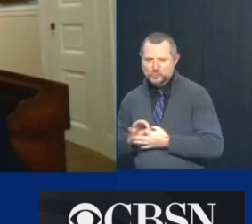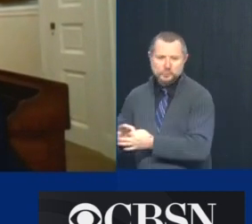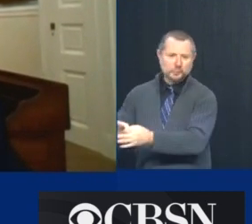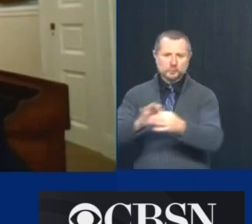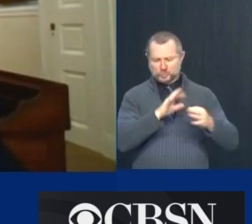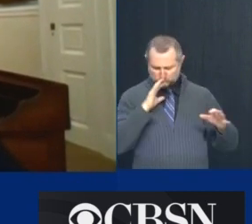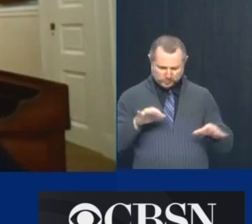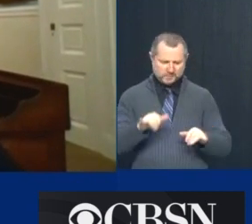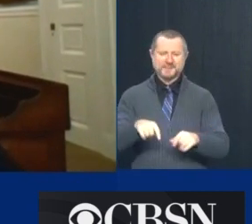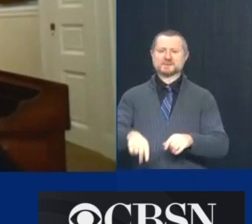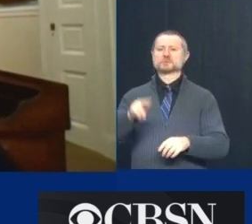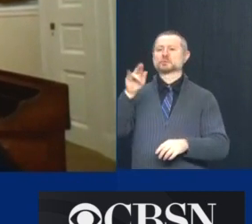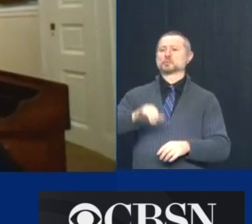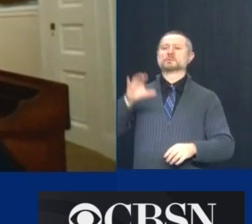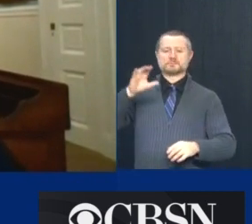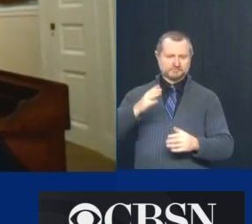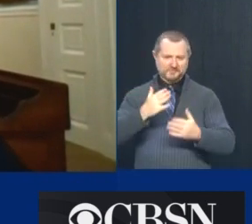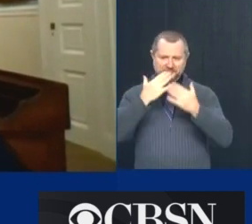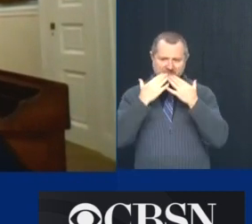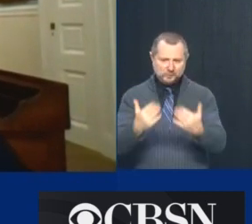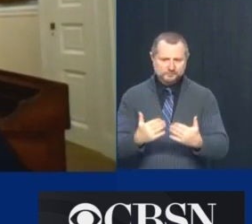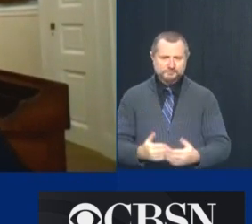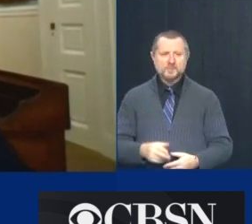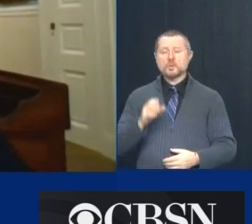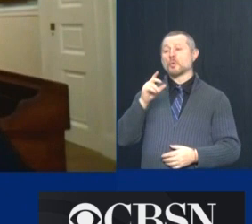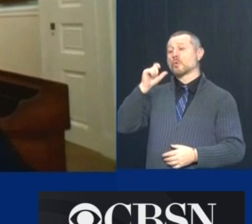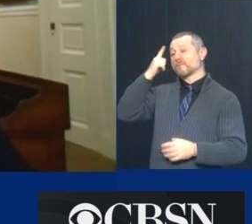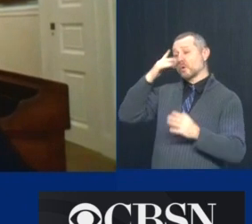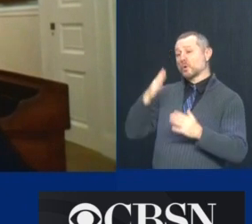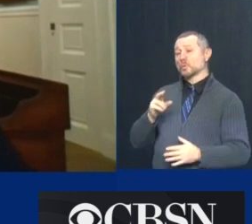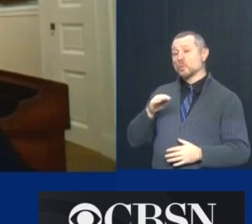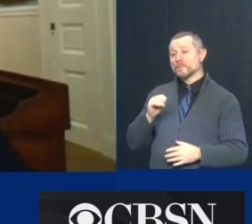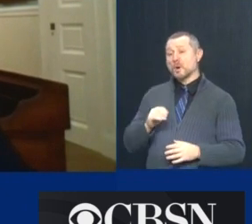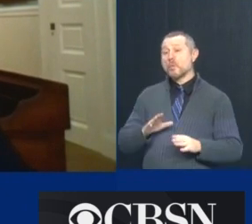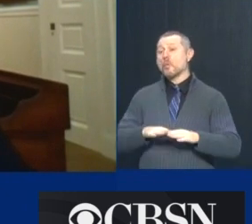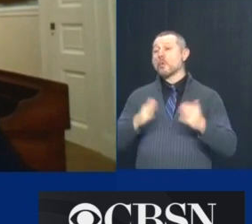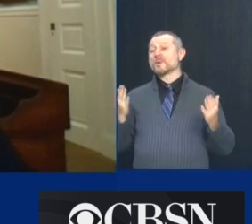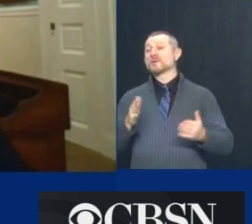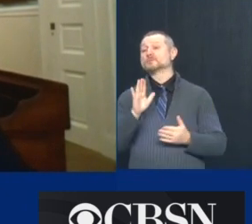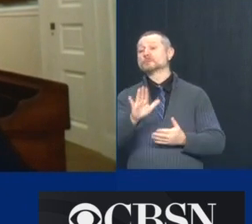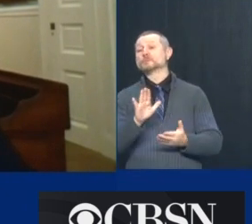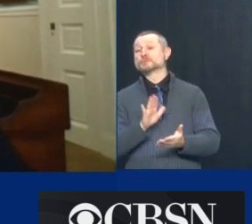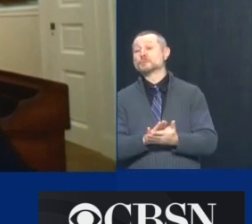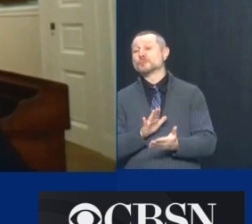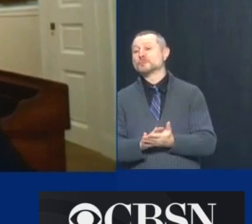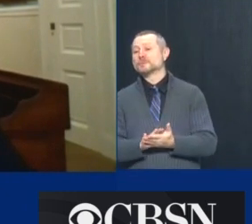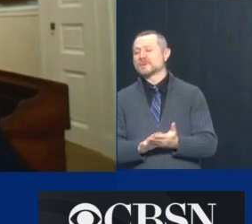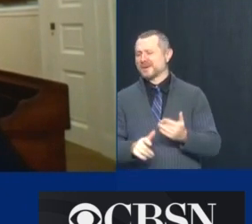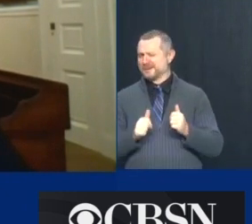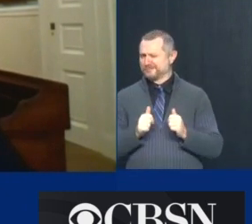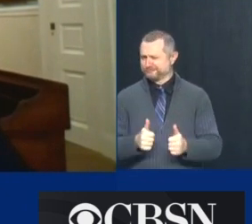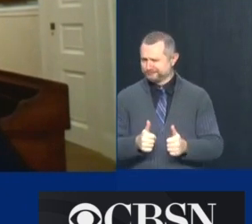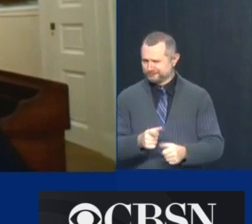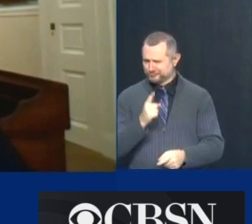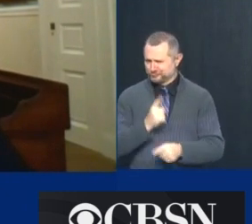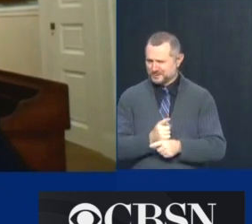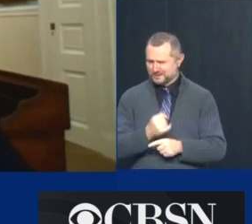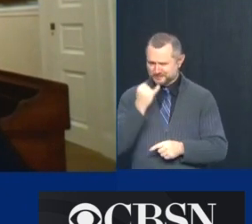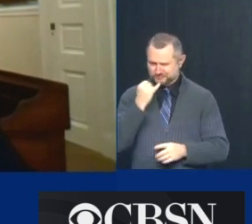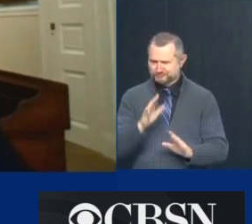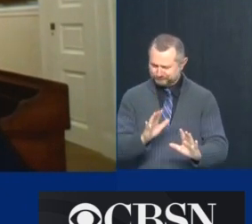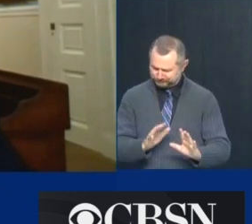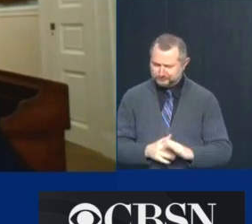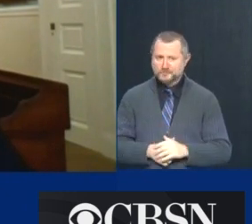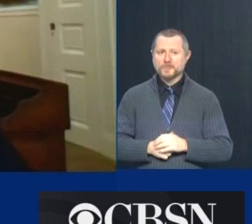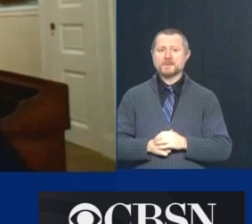City. Thank you. And Mayor, I think the opening the schools, I thought was the right idea. And